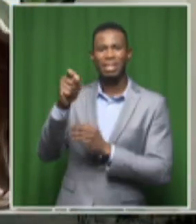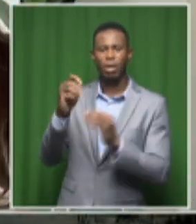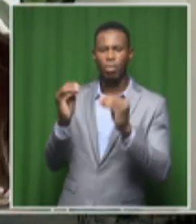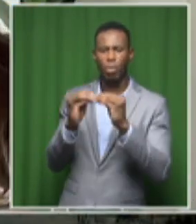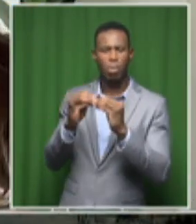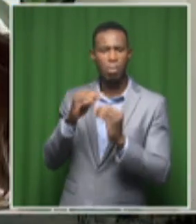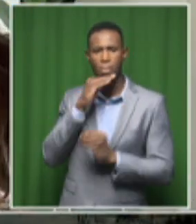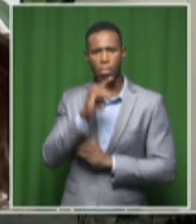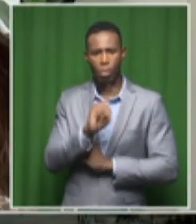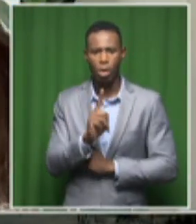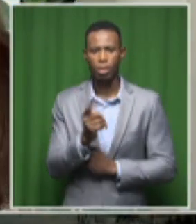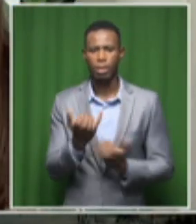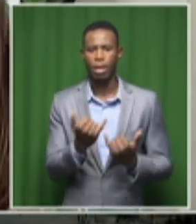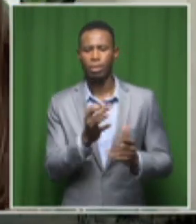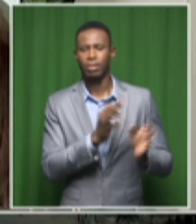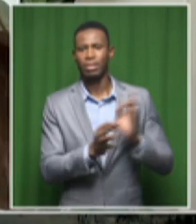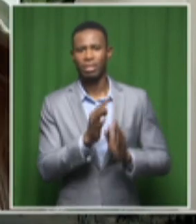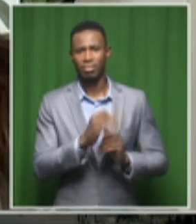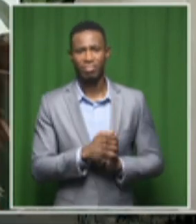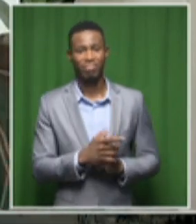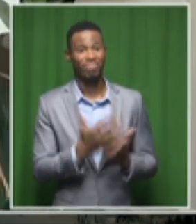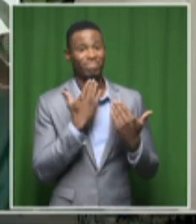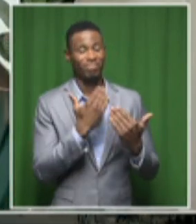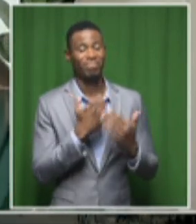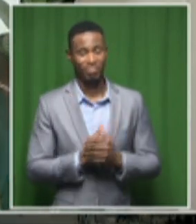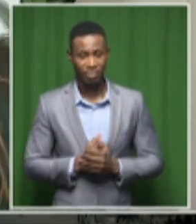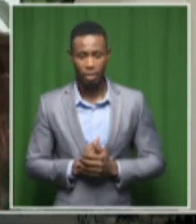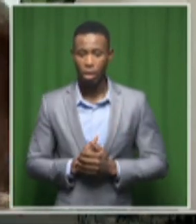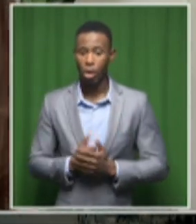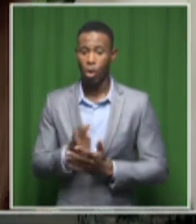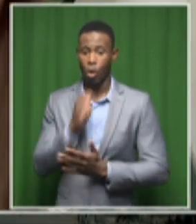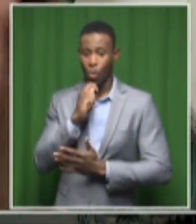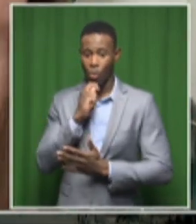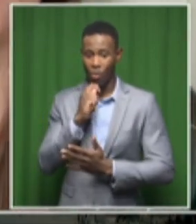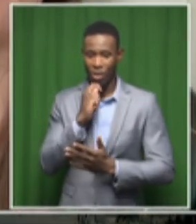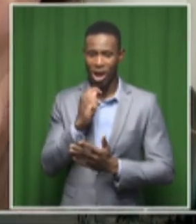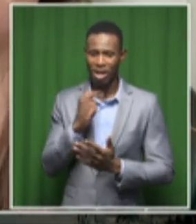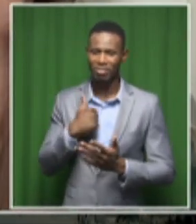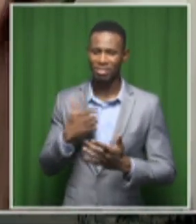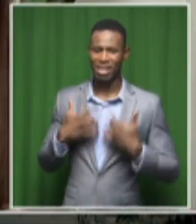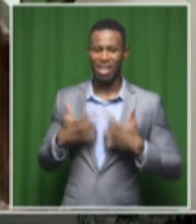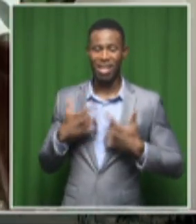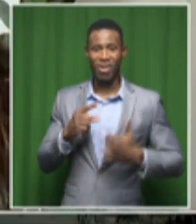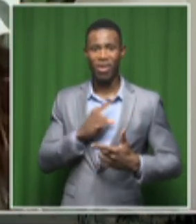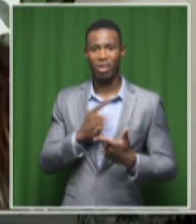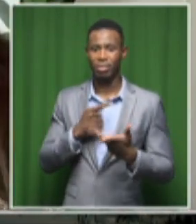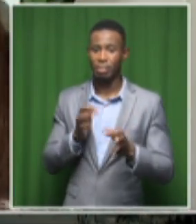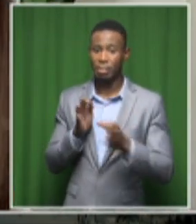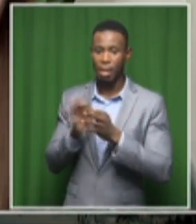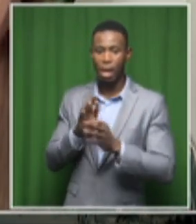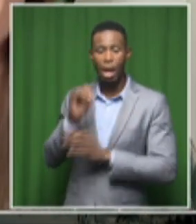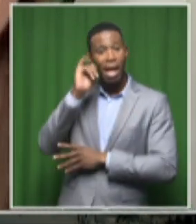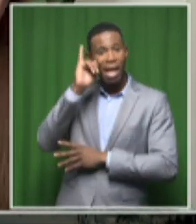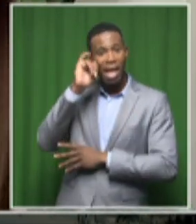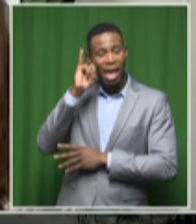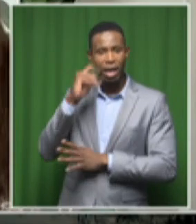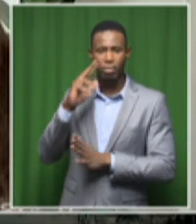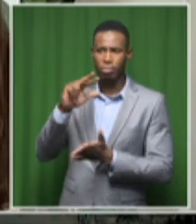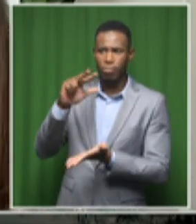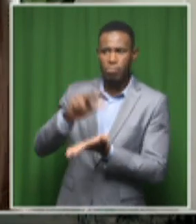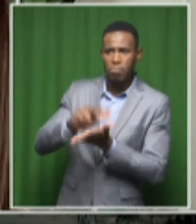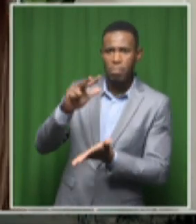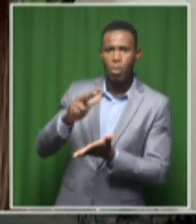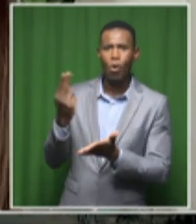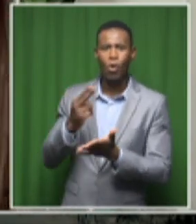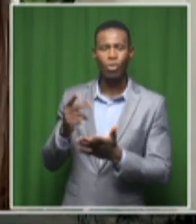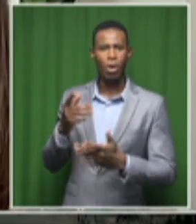Welcome. Good morning, and excited to tell you a little bit more about Instagram verification and the benefits. We're